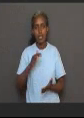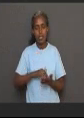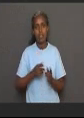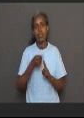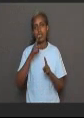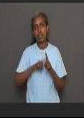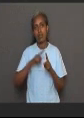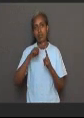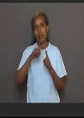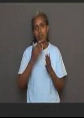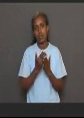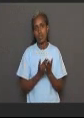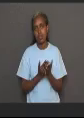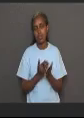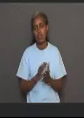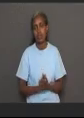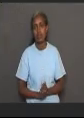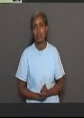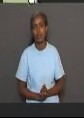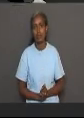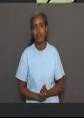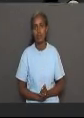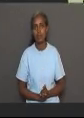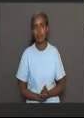Let's get back to our lesson.